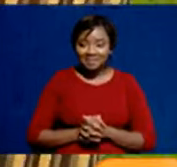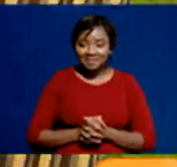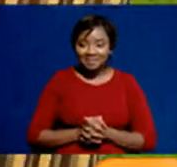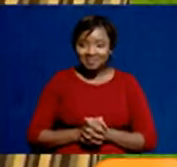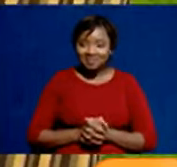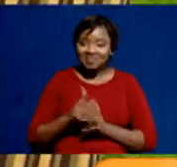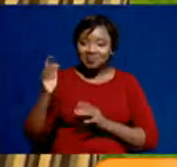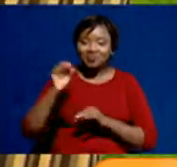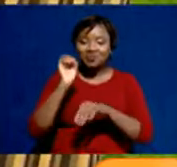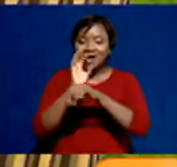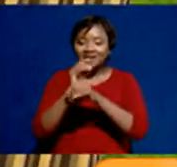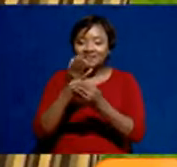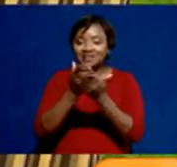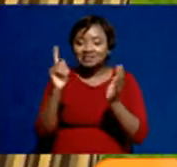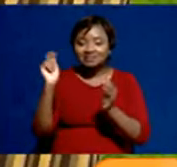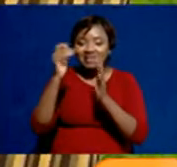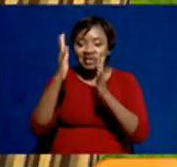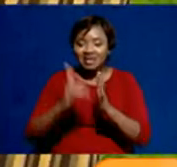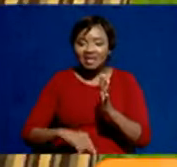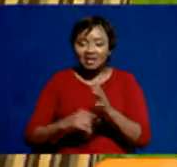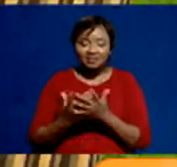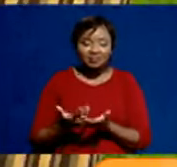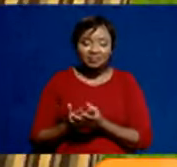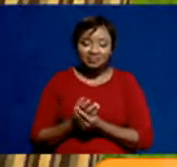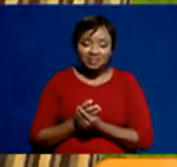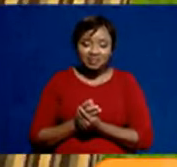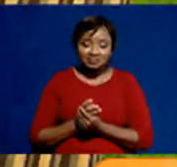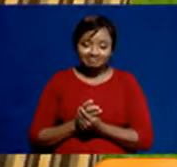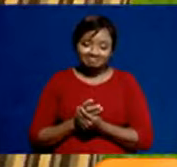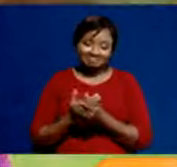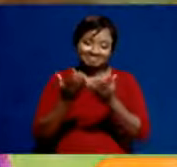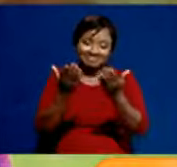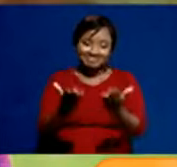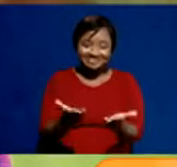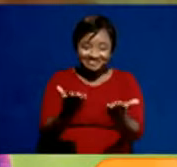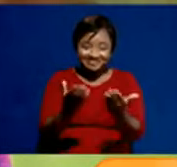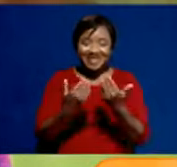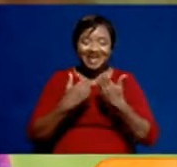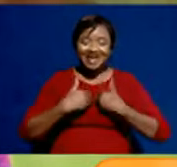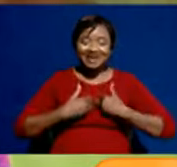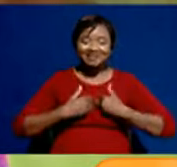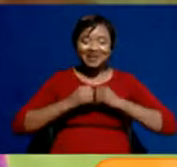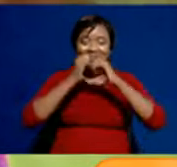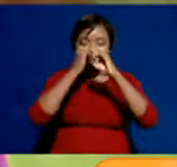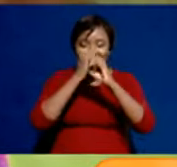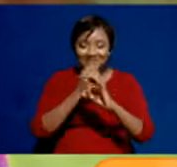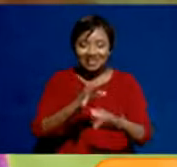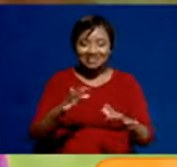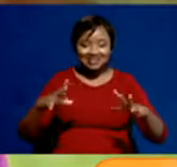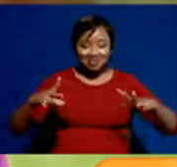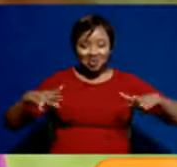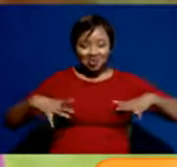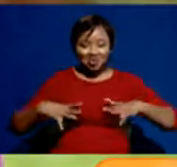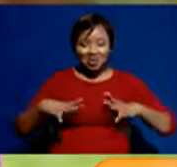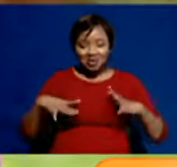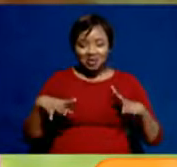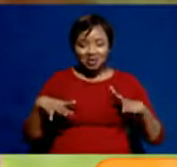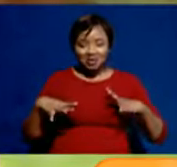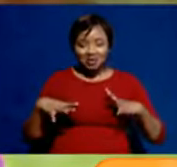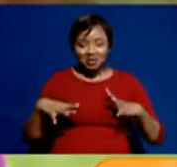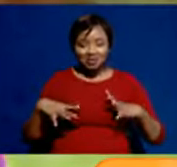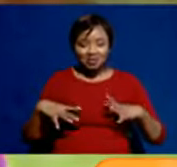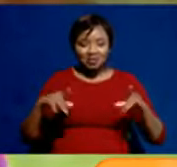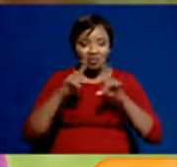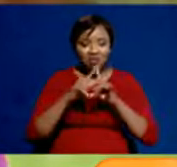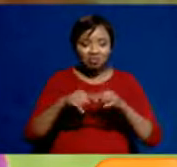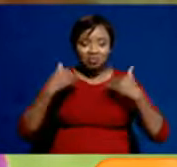Kenyans? I'll just say to them to have a blessed blessed holidays. I'm actually